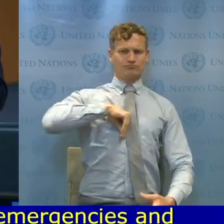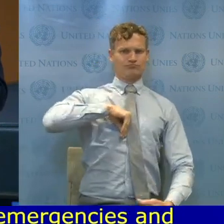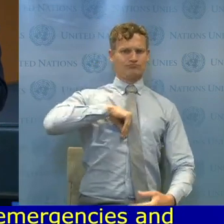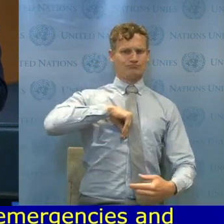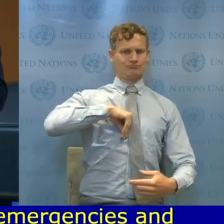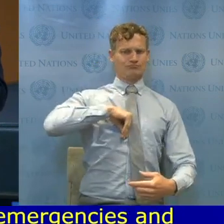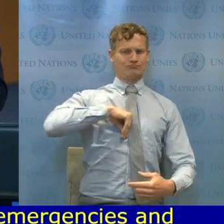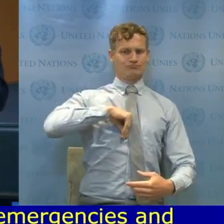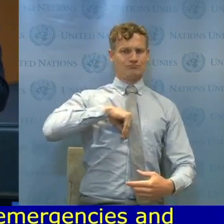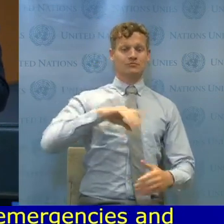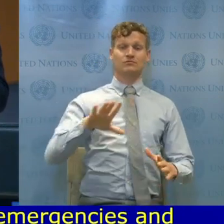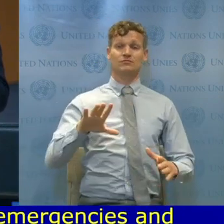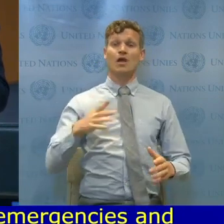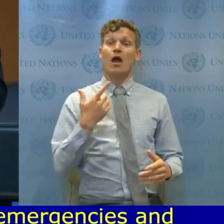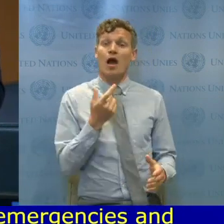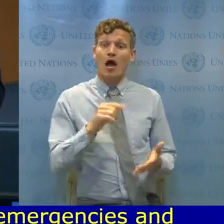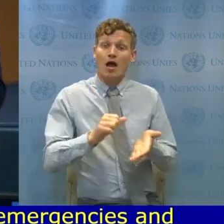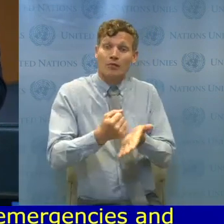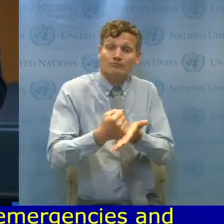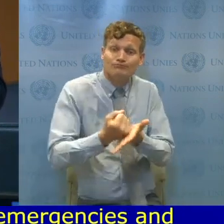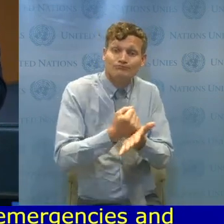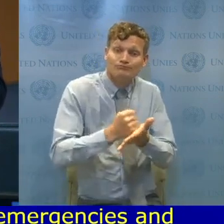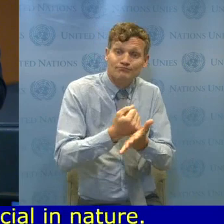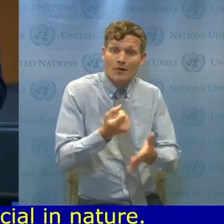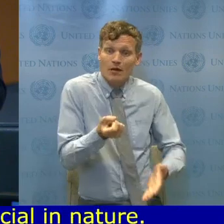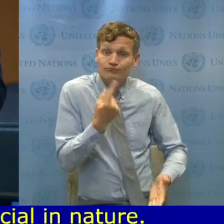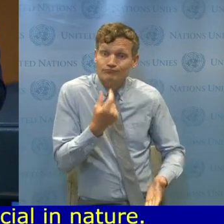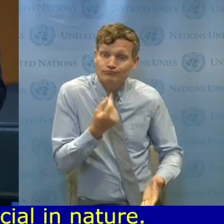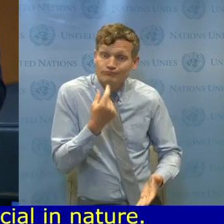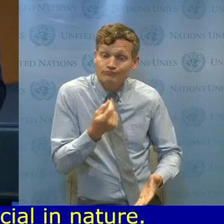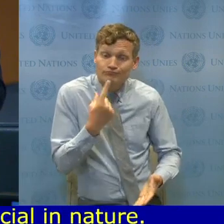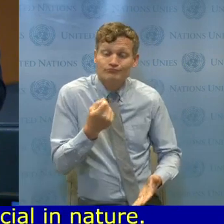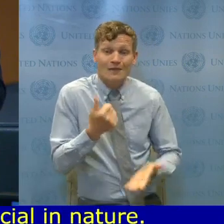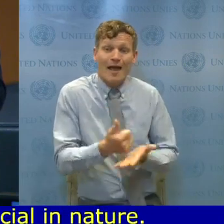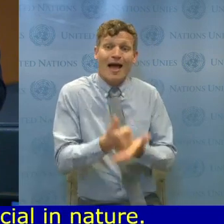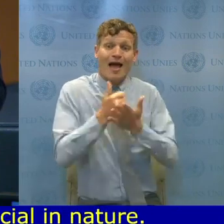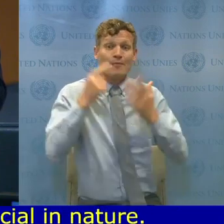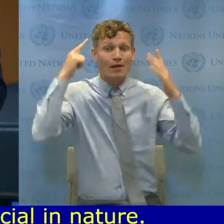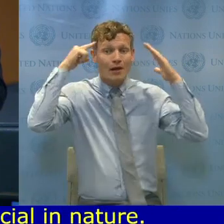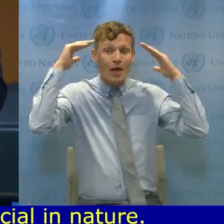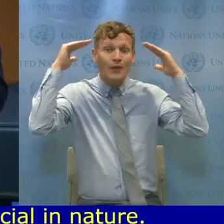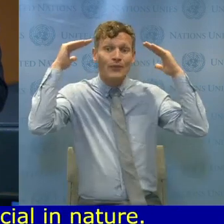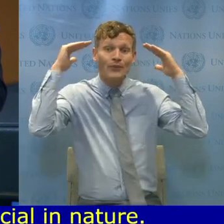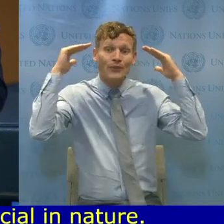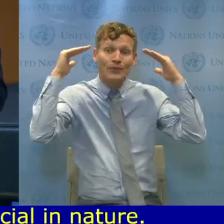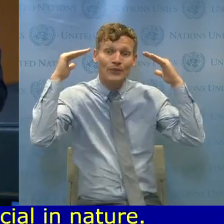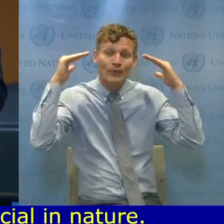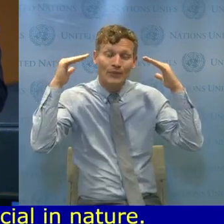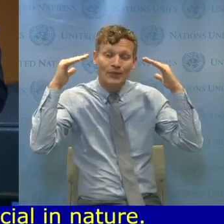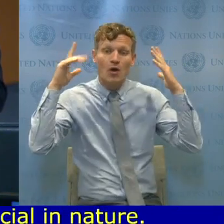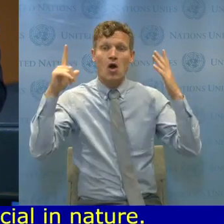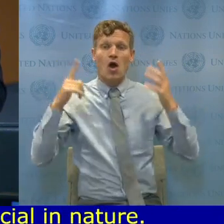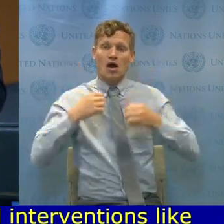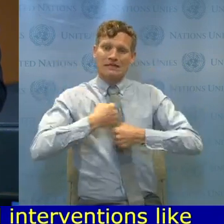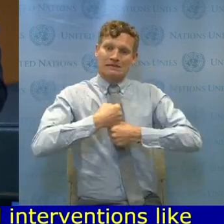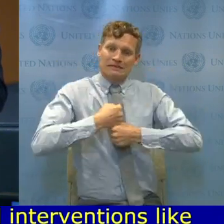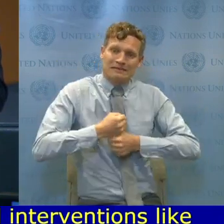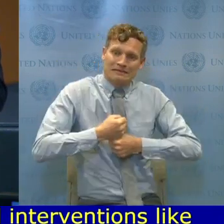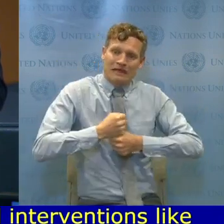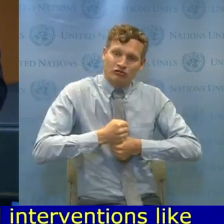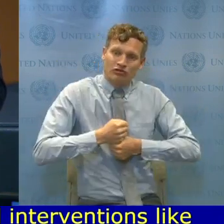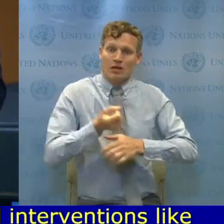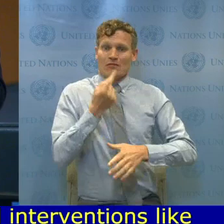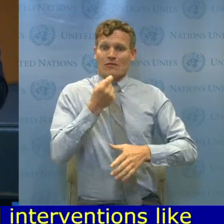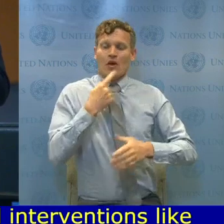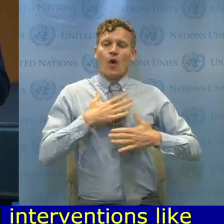like psychotropic drugs or repressive ones like detention, we need two kinds of support. We need